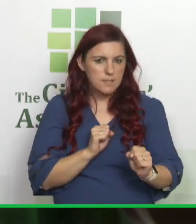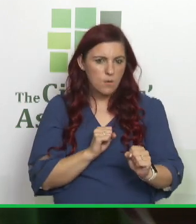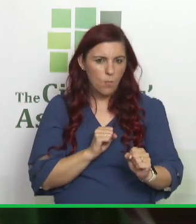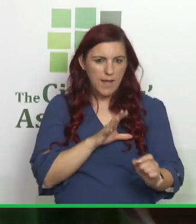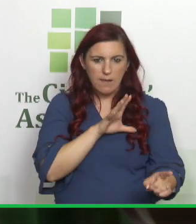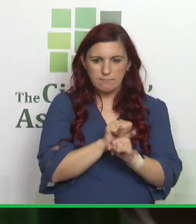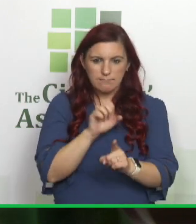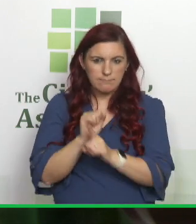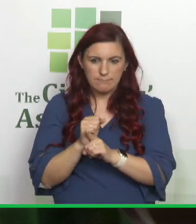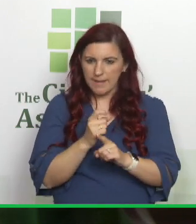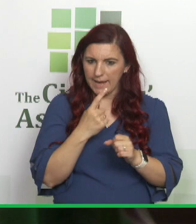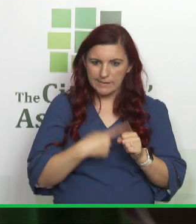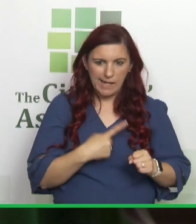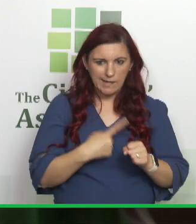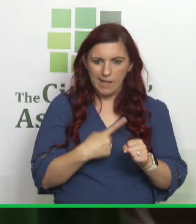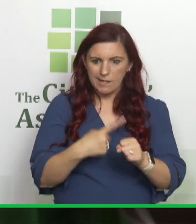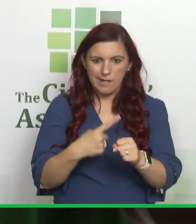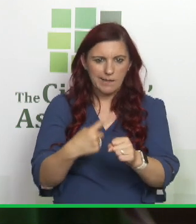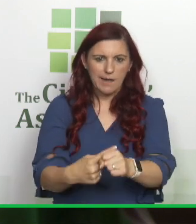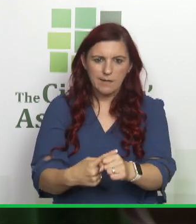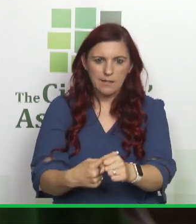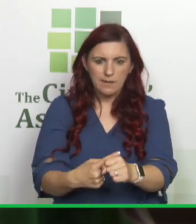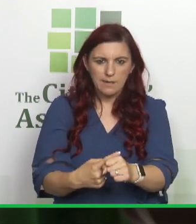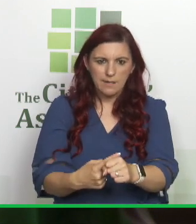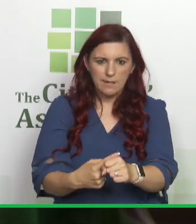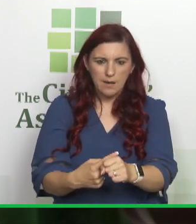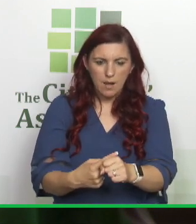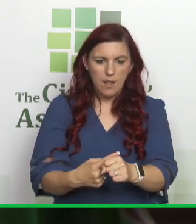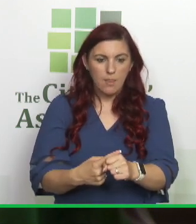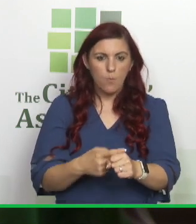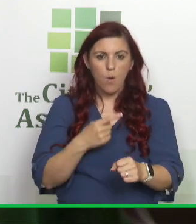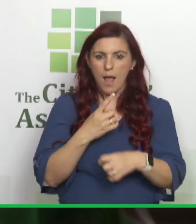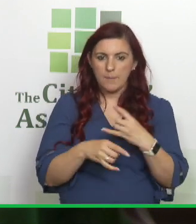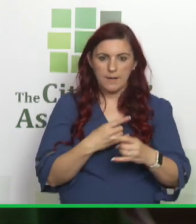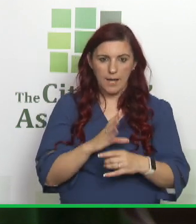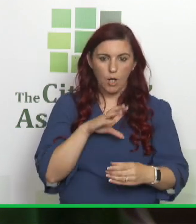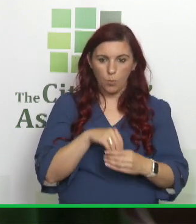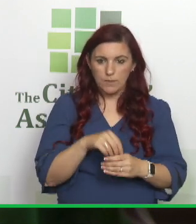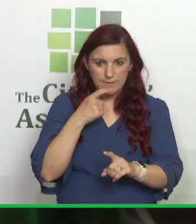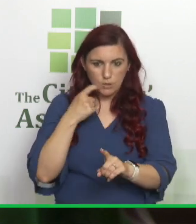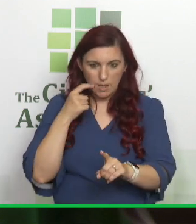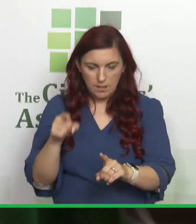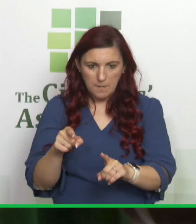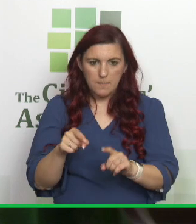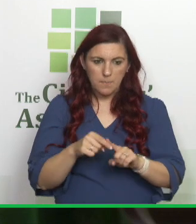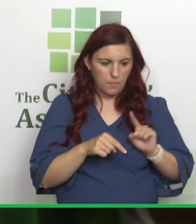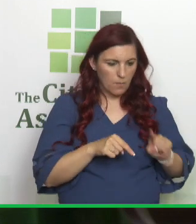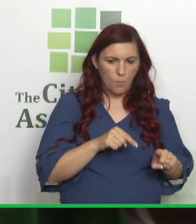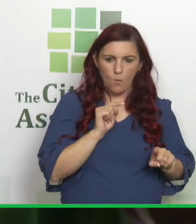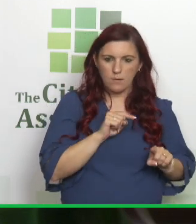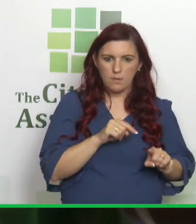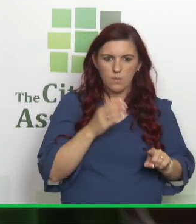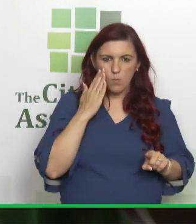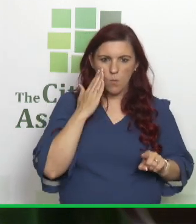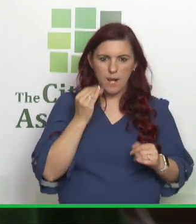prevalent factor that surpasses all others in the development of difficulties later in life, including addiction. This factor is known as